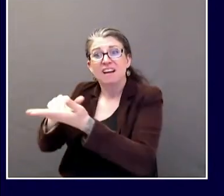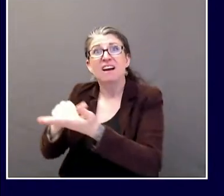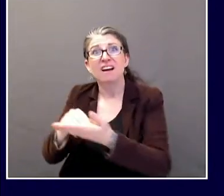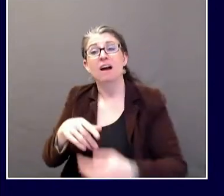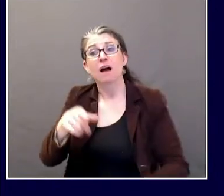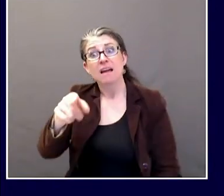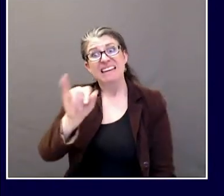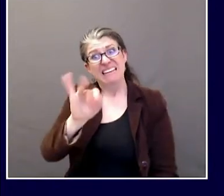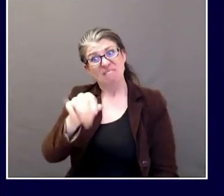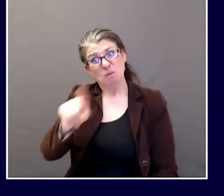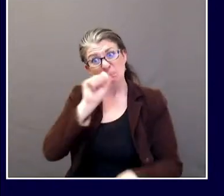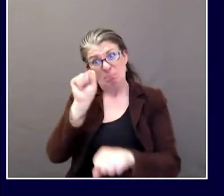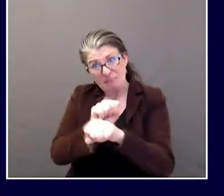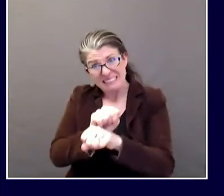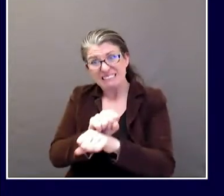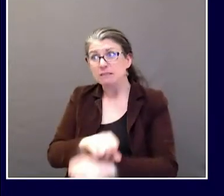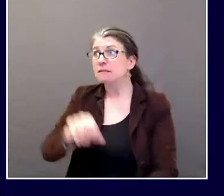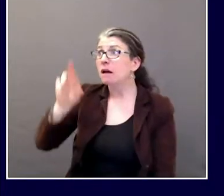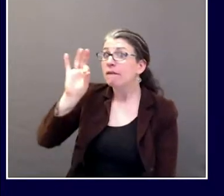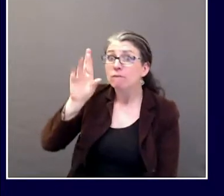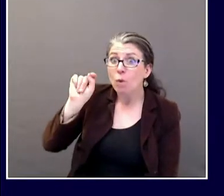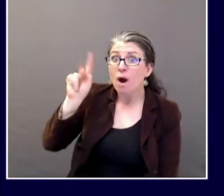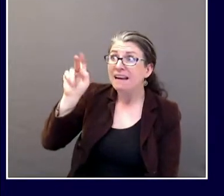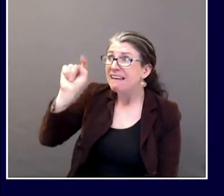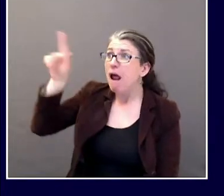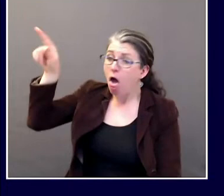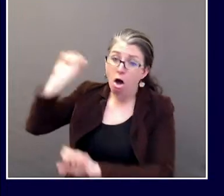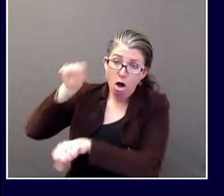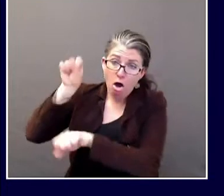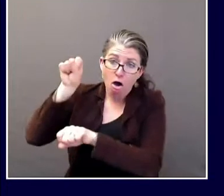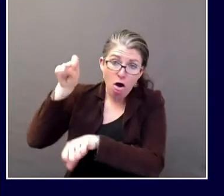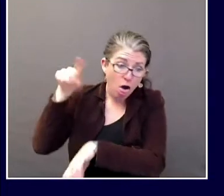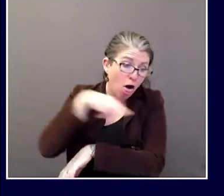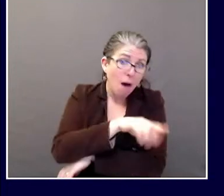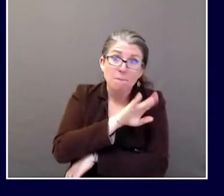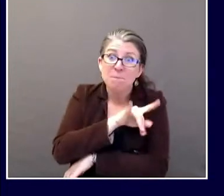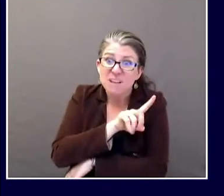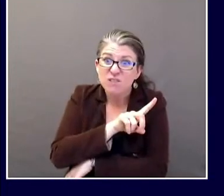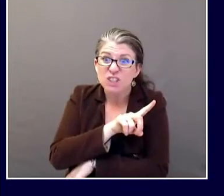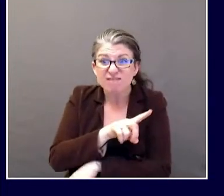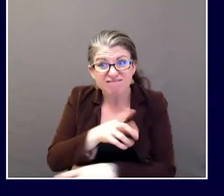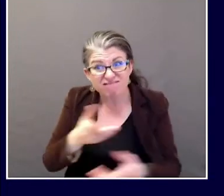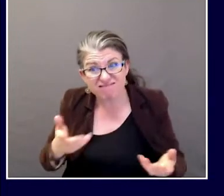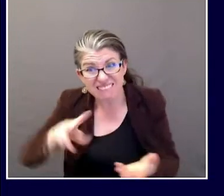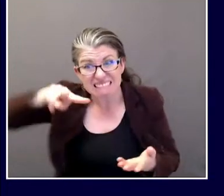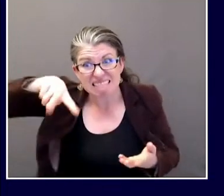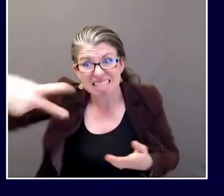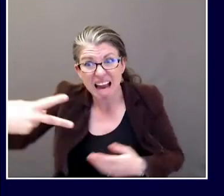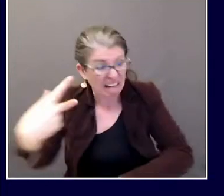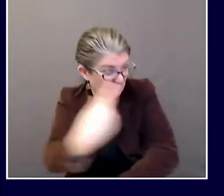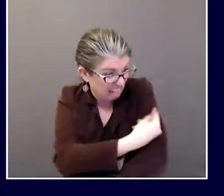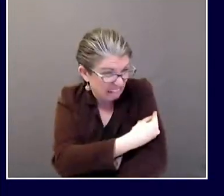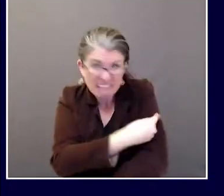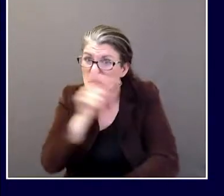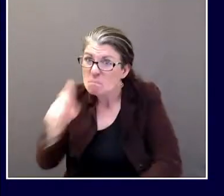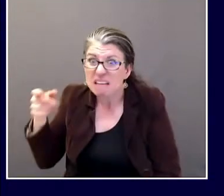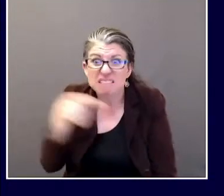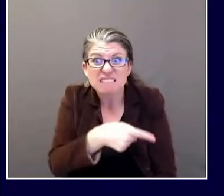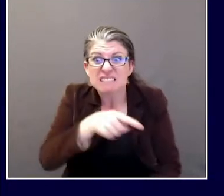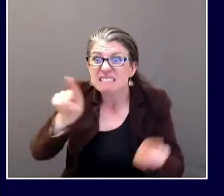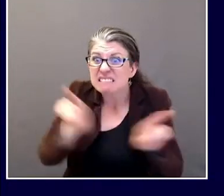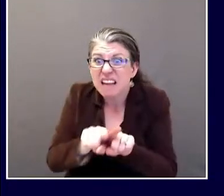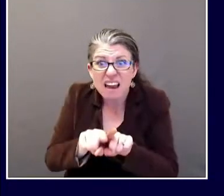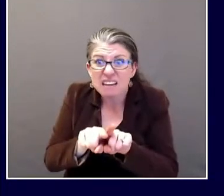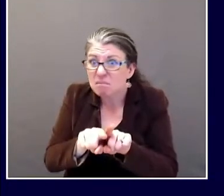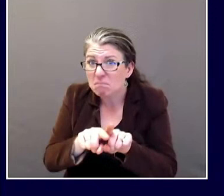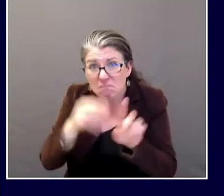I'm going to turn it over to Amy Brown next. Thank you, Dr. Shah. You bet, Chris. Amy, over to you. Hi, thanks, Dr. Shah.